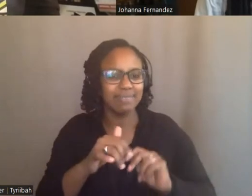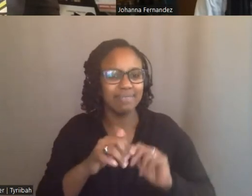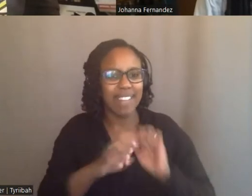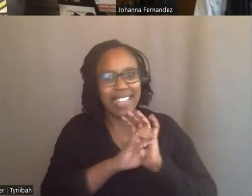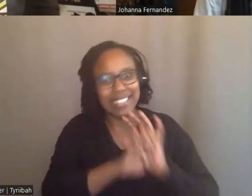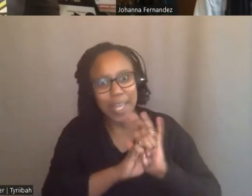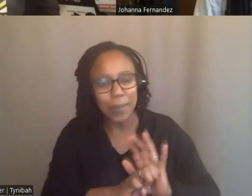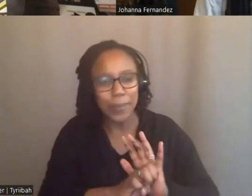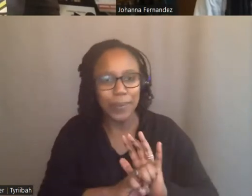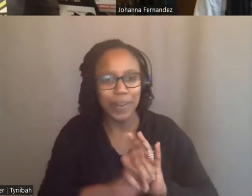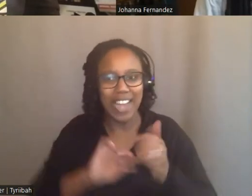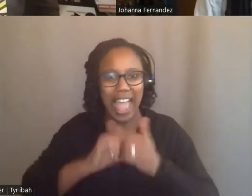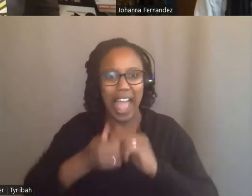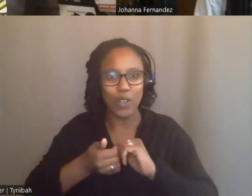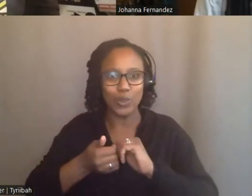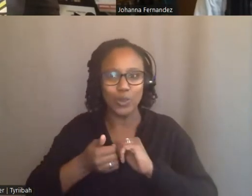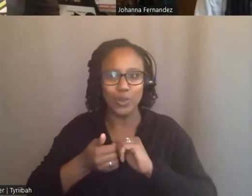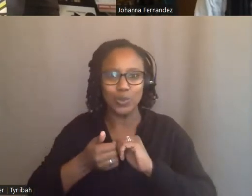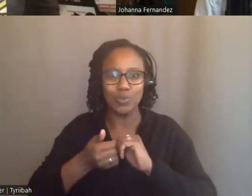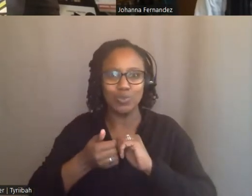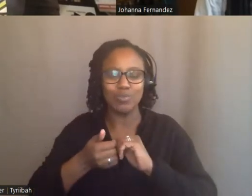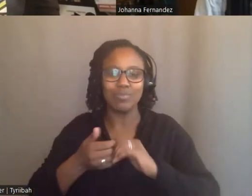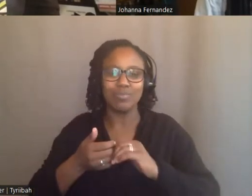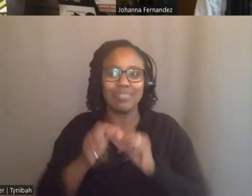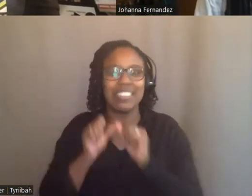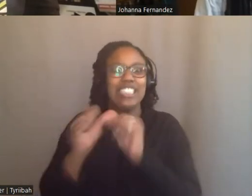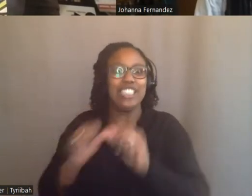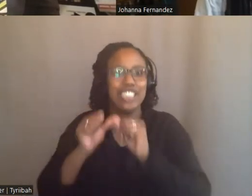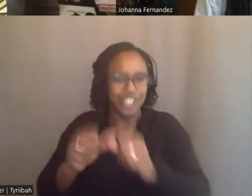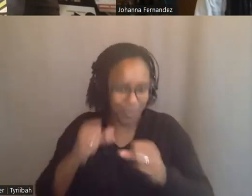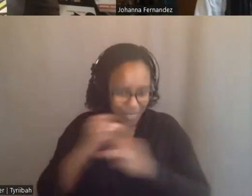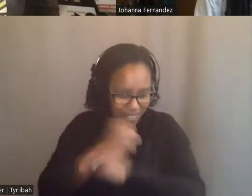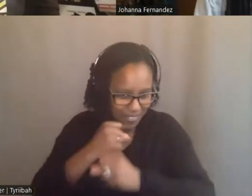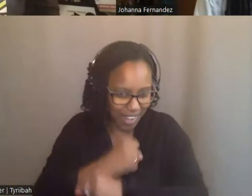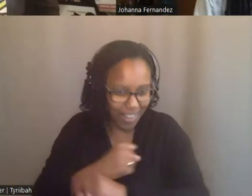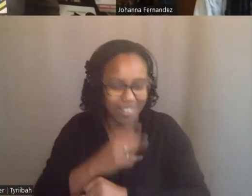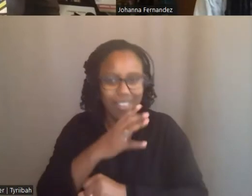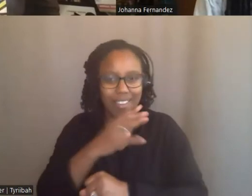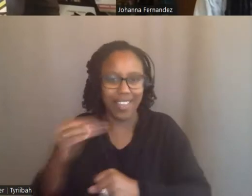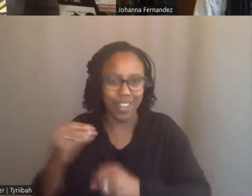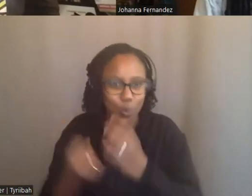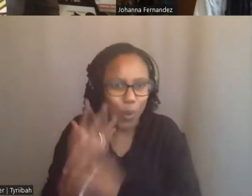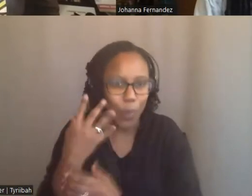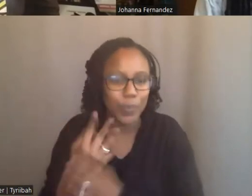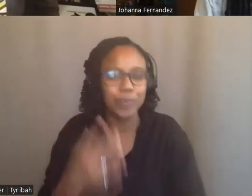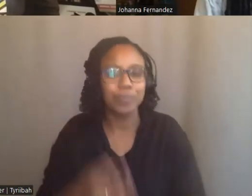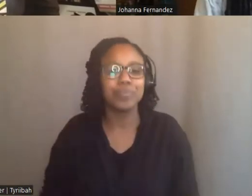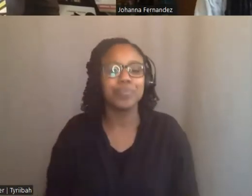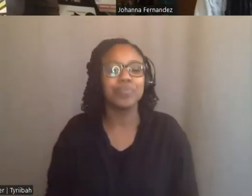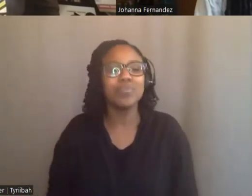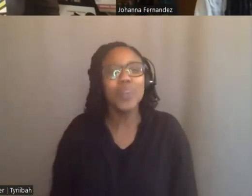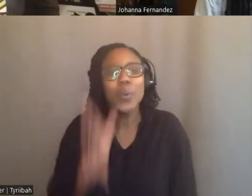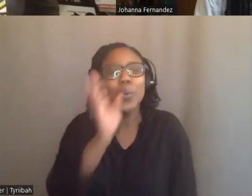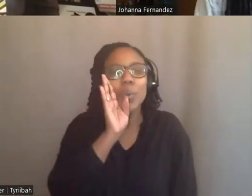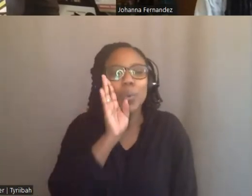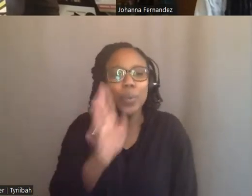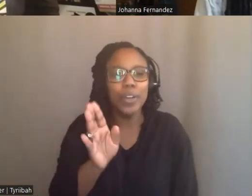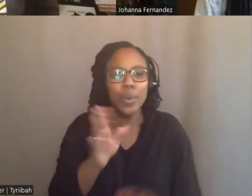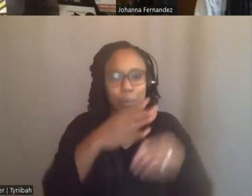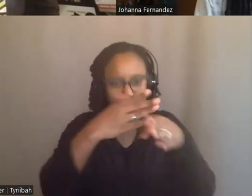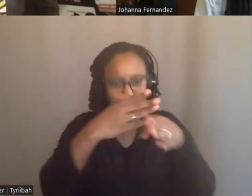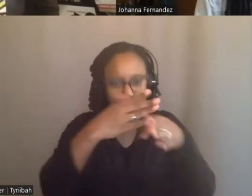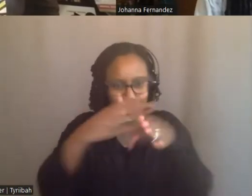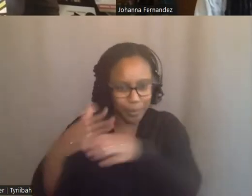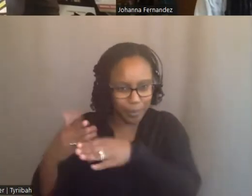to breakout rooms pretty soon here, where educators are going to get to discuss what they heard here and how they might